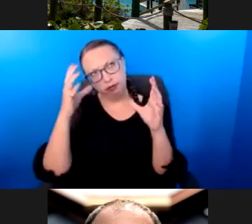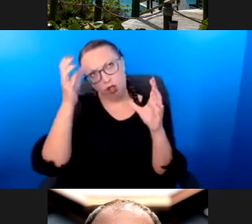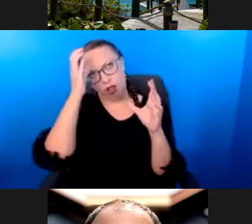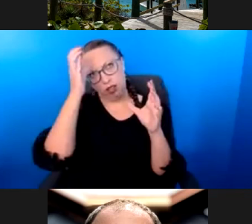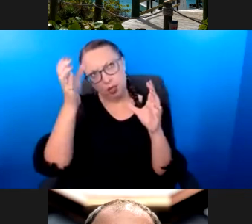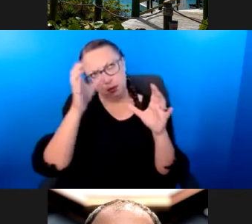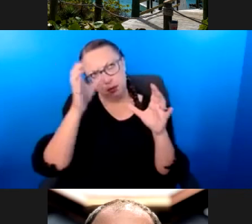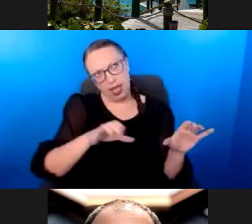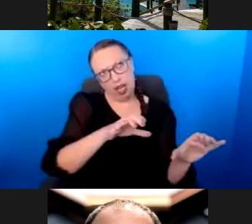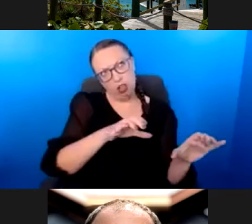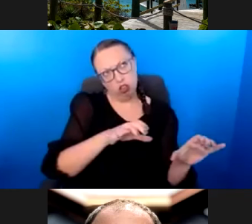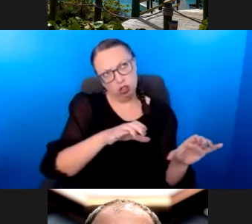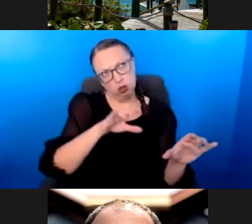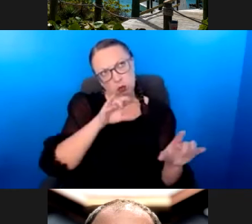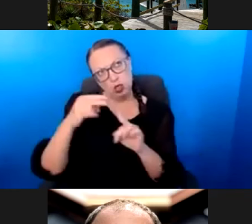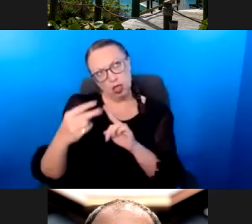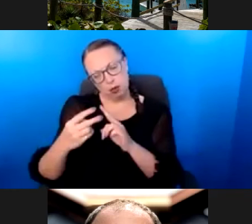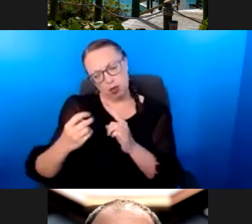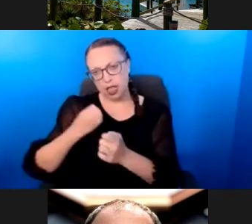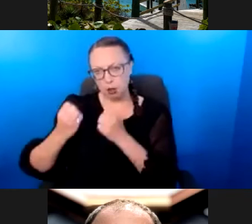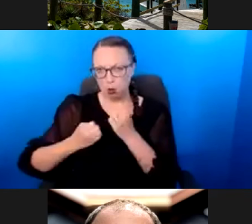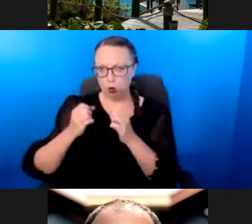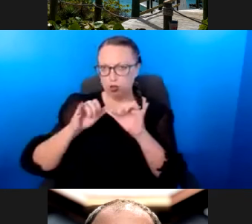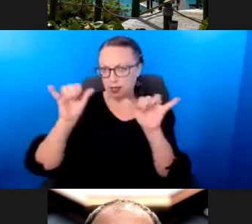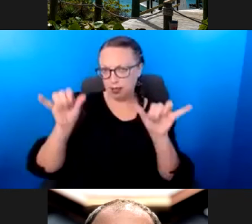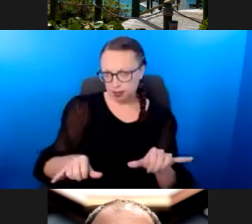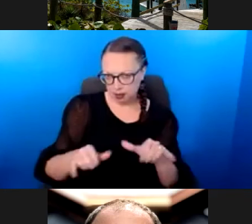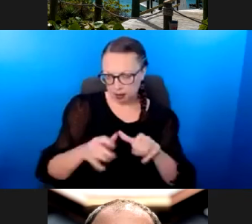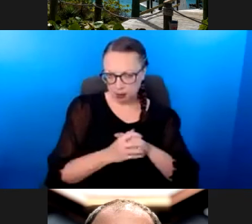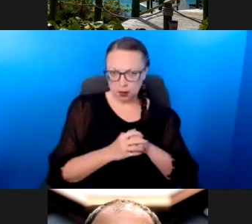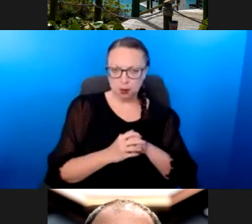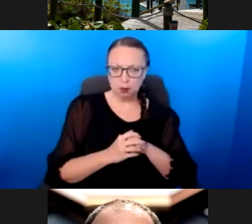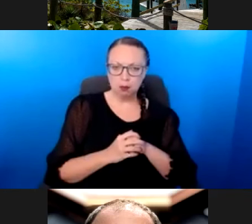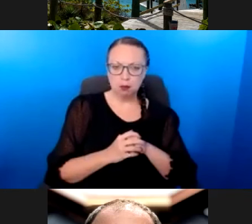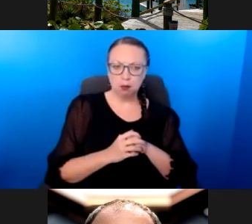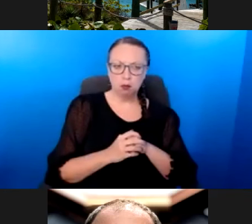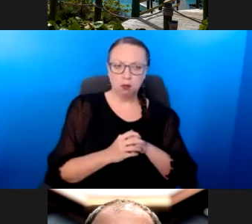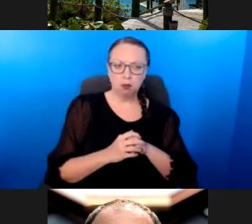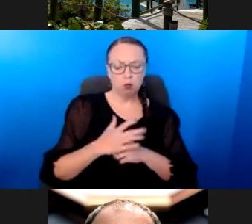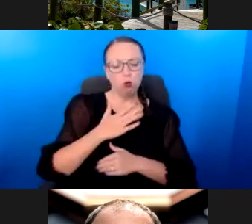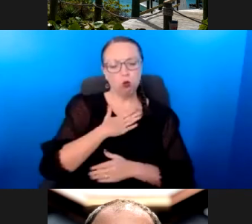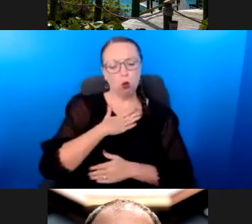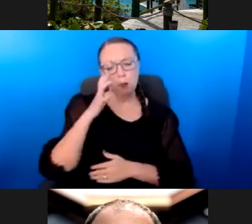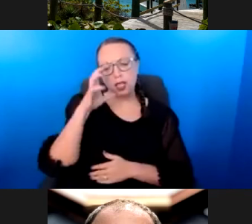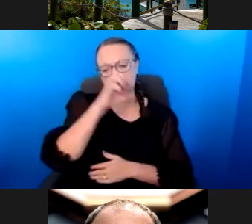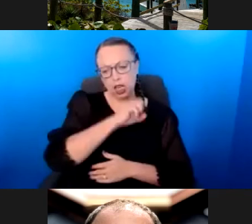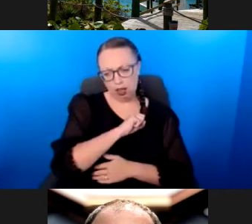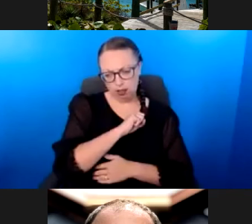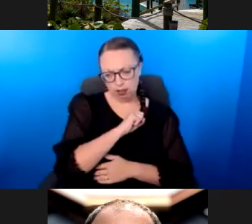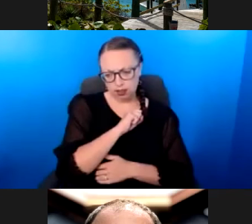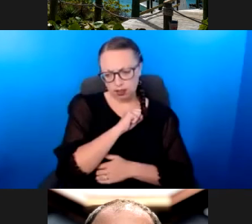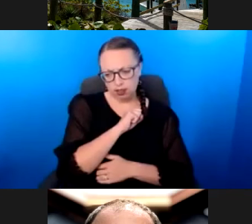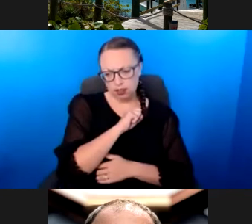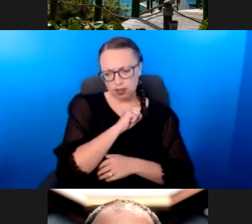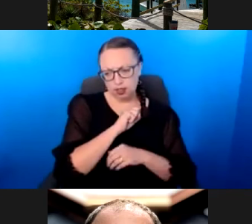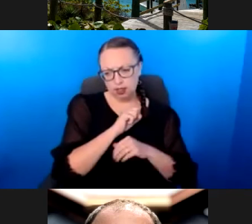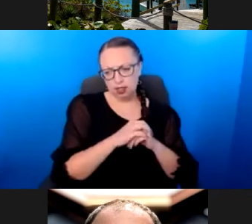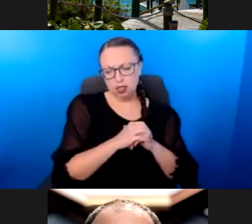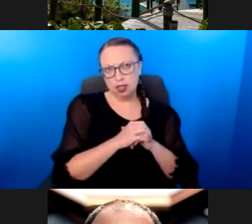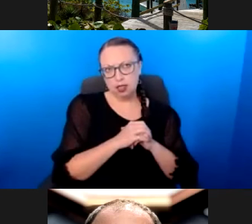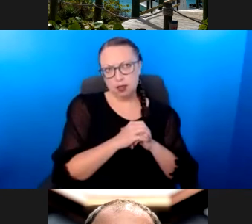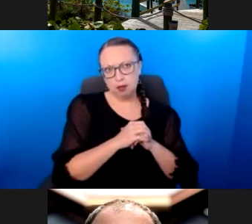perception, and emotion systems. So my guess, like I'm sure yours, is that